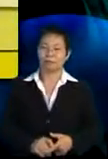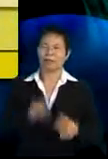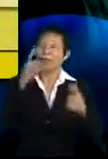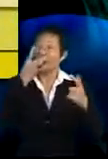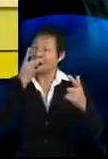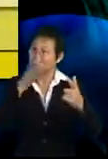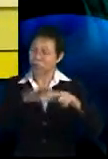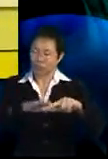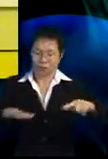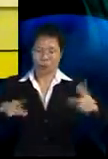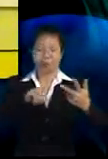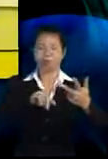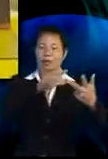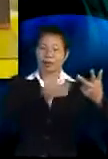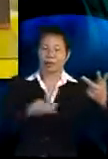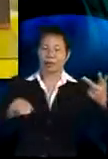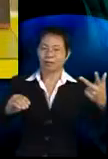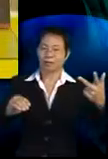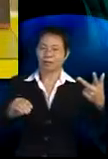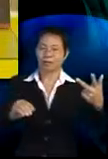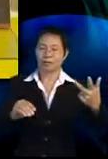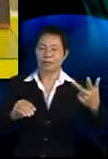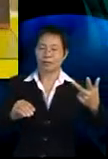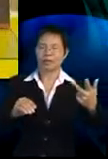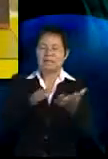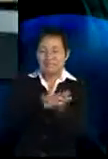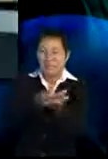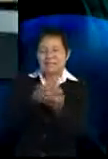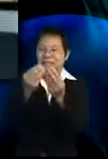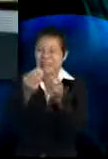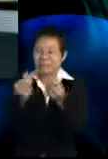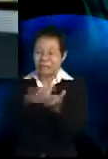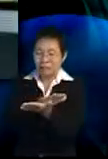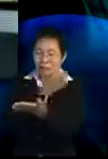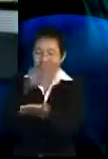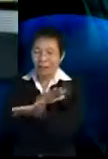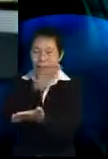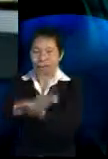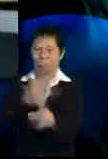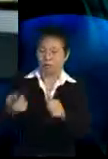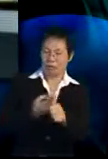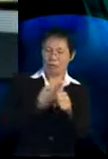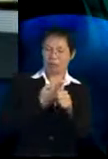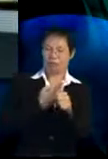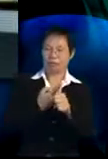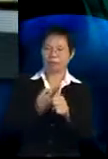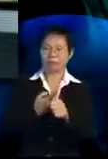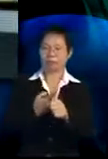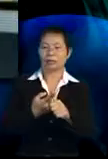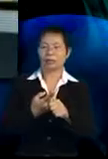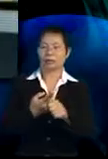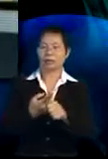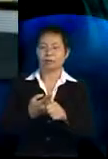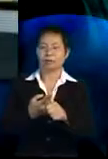a glass sheet, and sandpaper. First, place a wooden